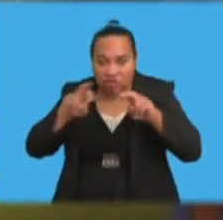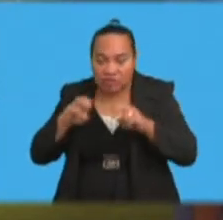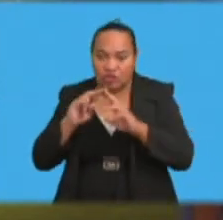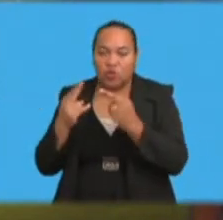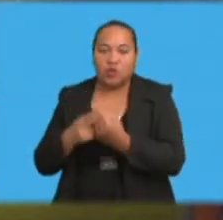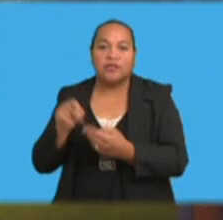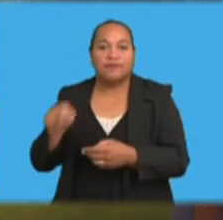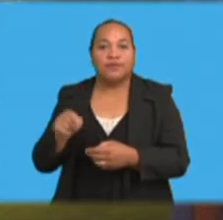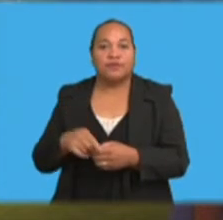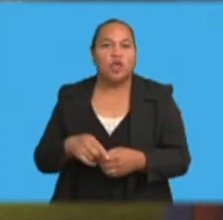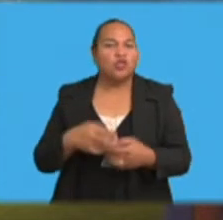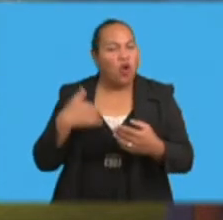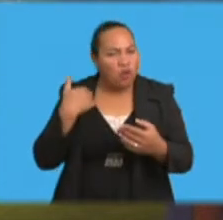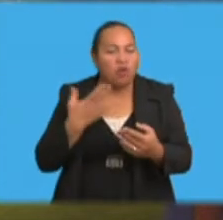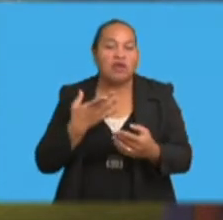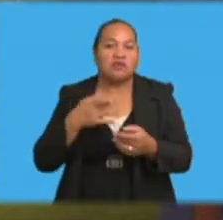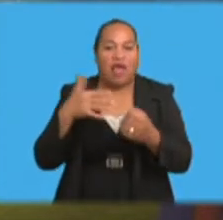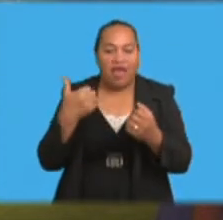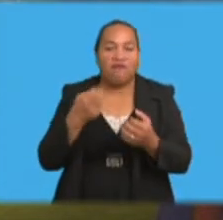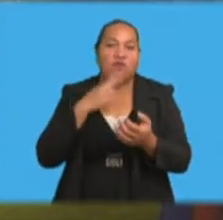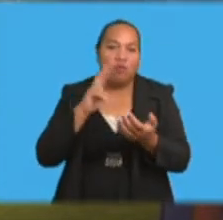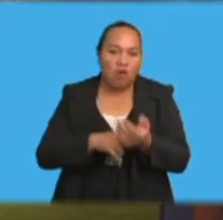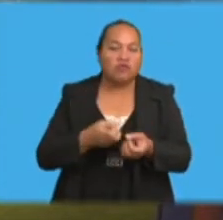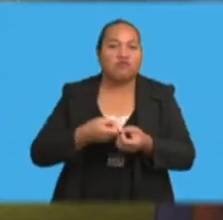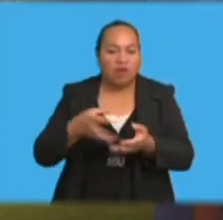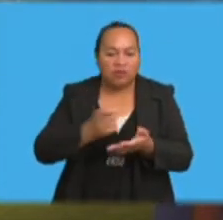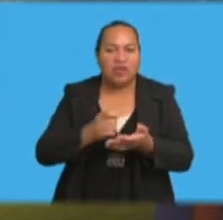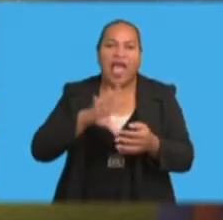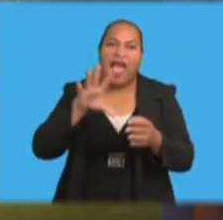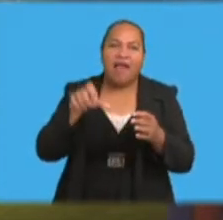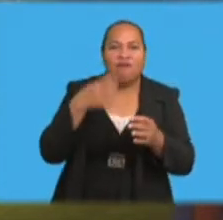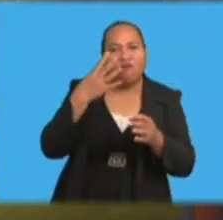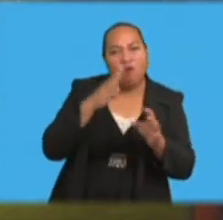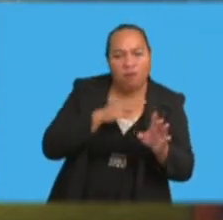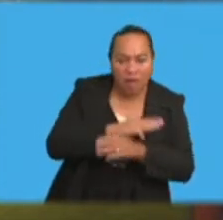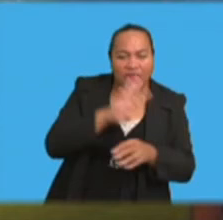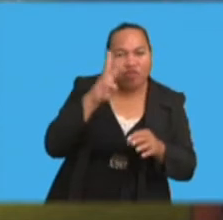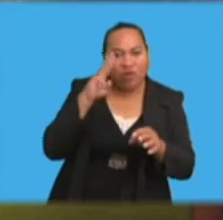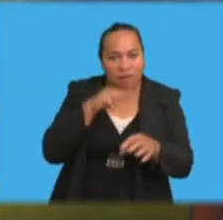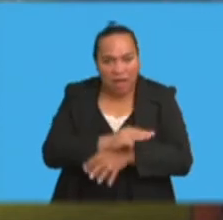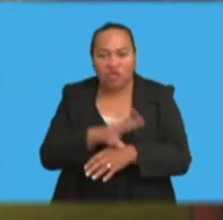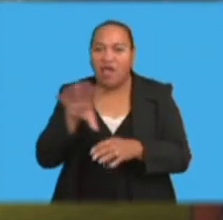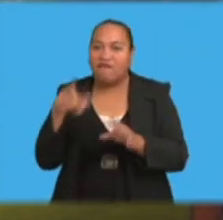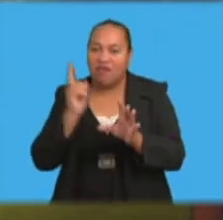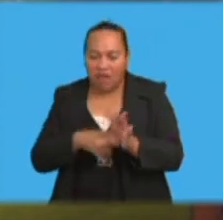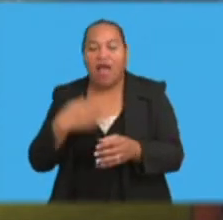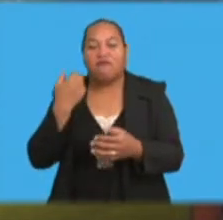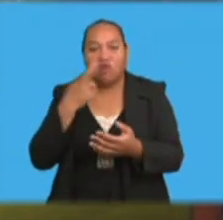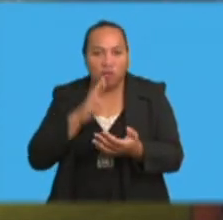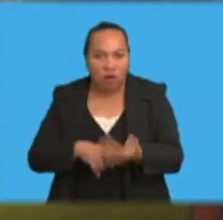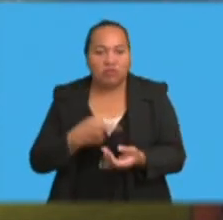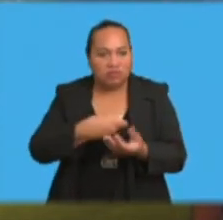statistical reports are also published by the RBF, including quarterly and monthly reviews, press releases and monetary policy